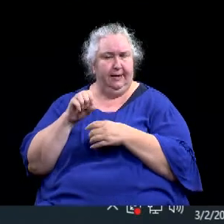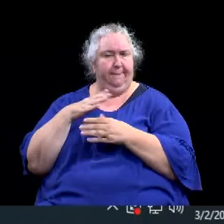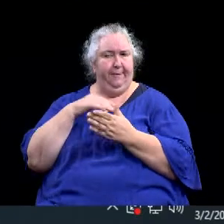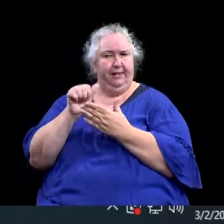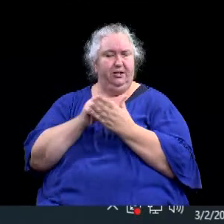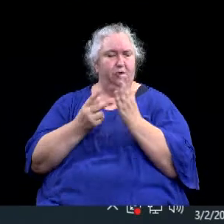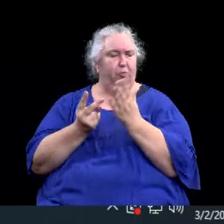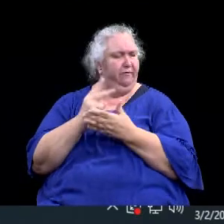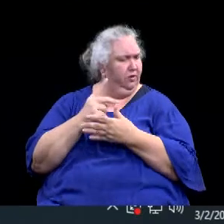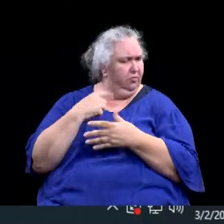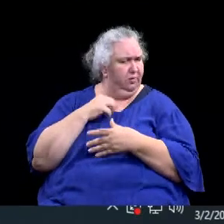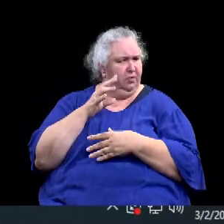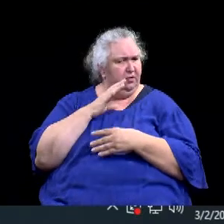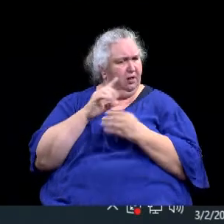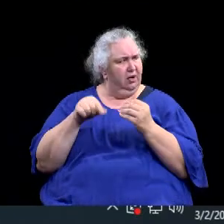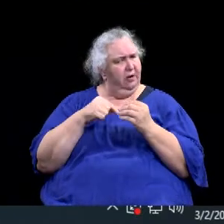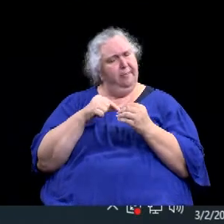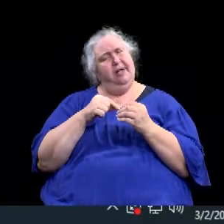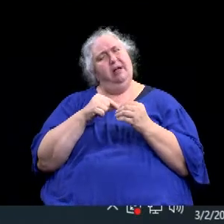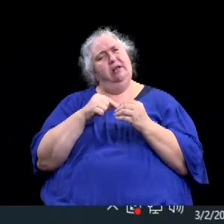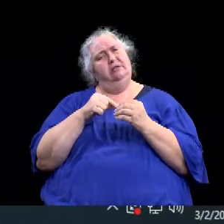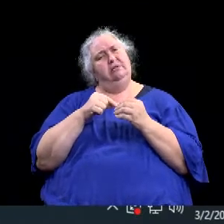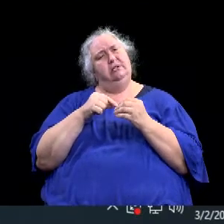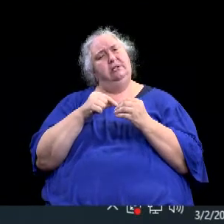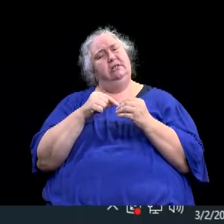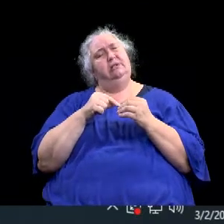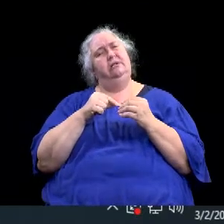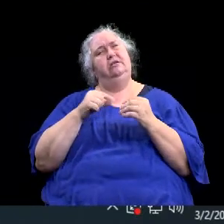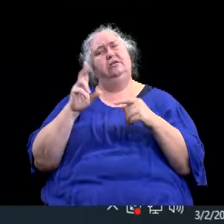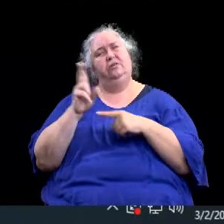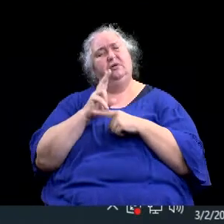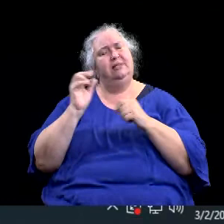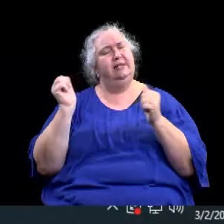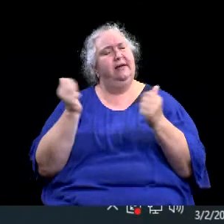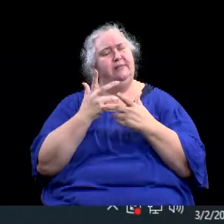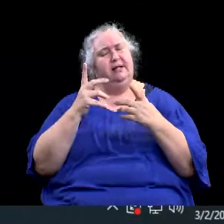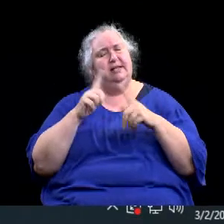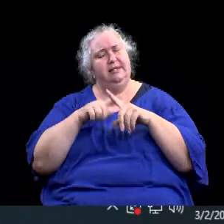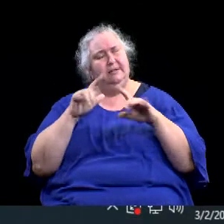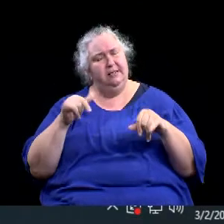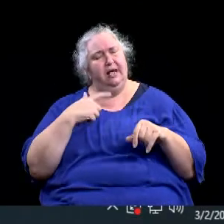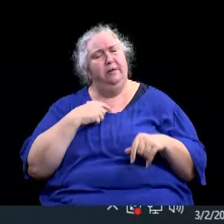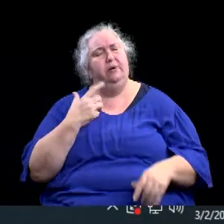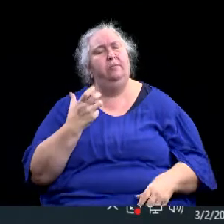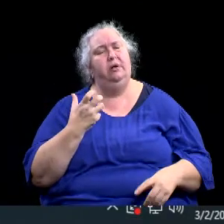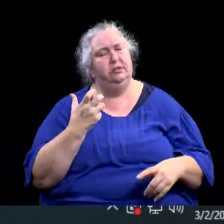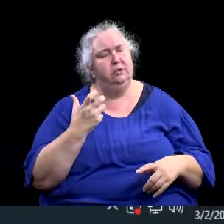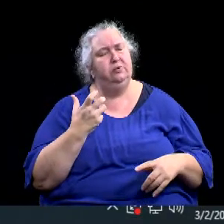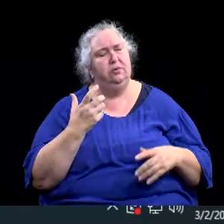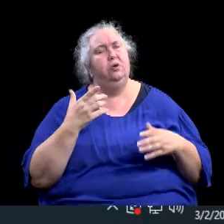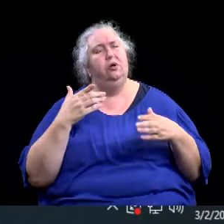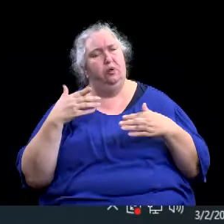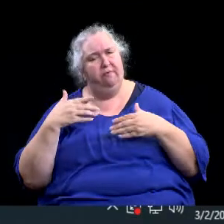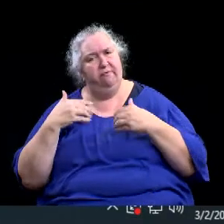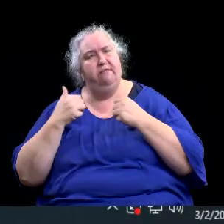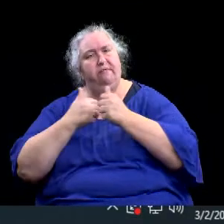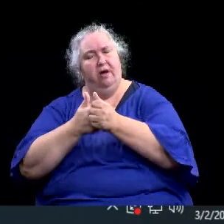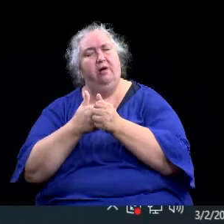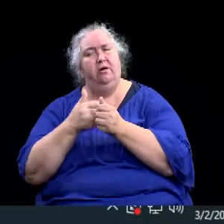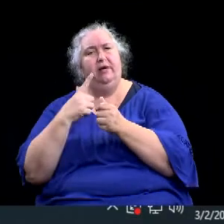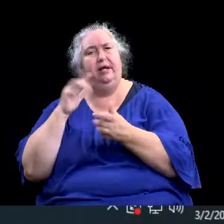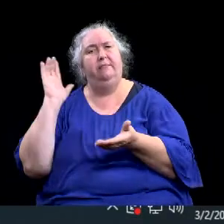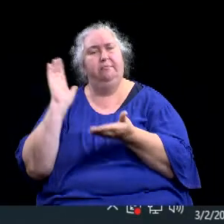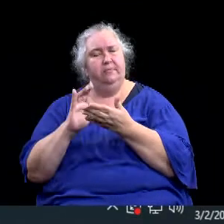all values simultaneously, and we want to move in the direction of minimizing our carbon footprint and moving in